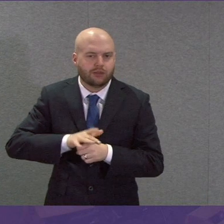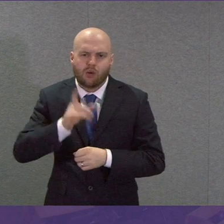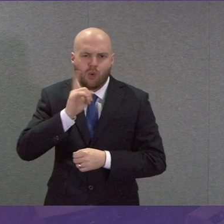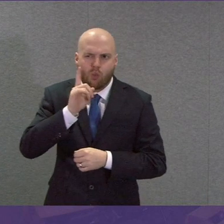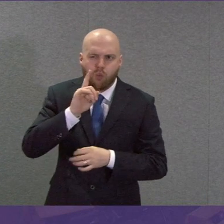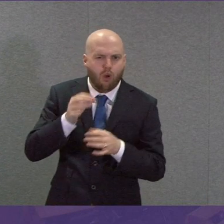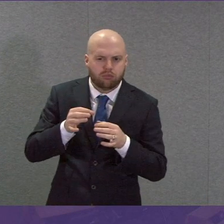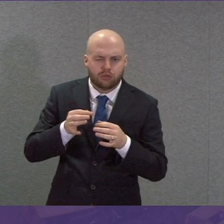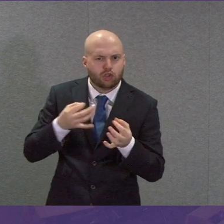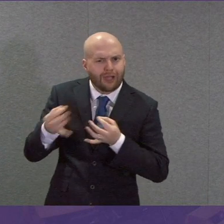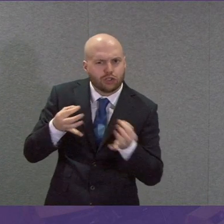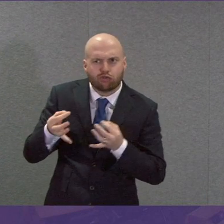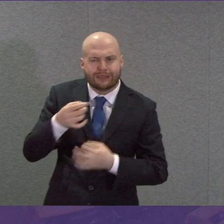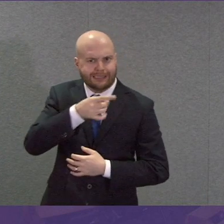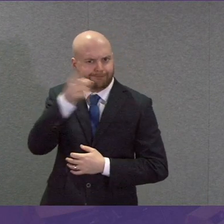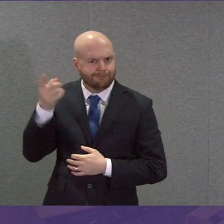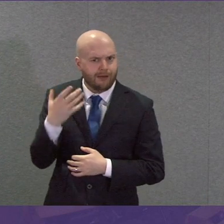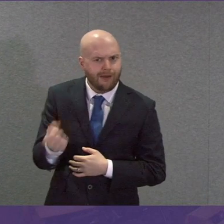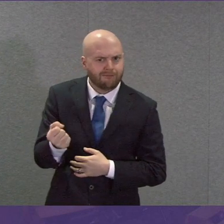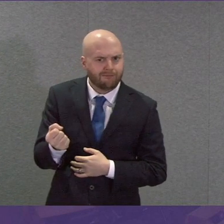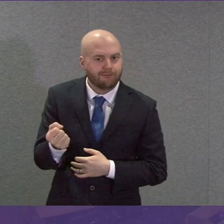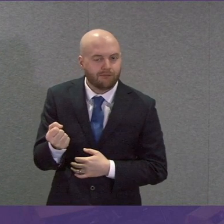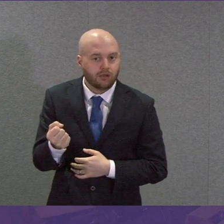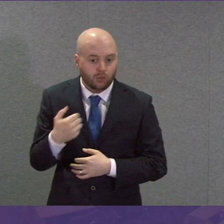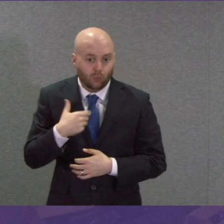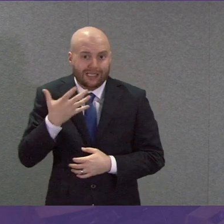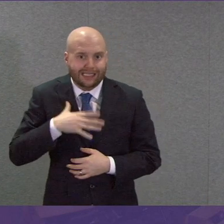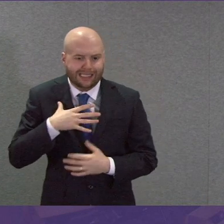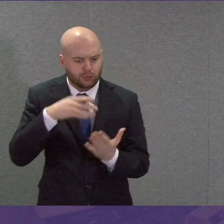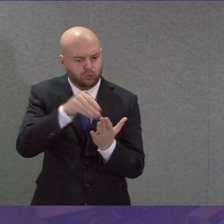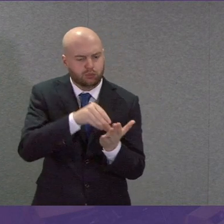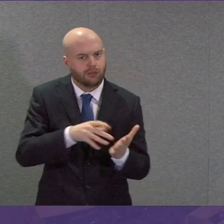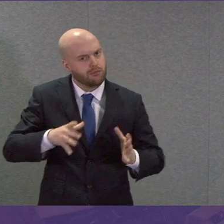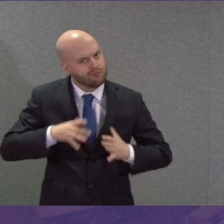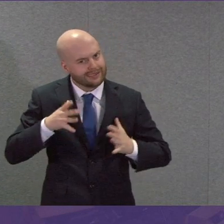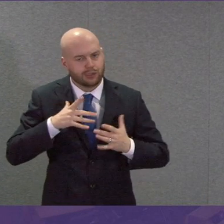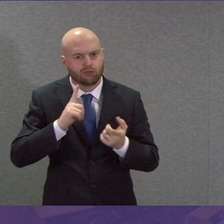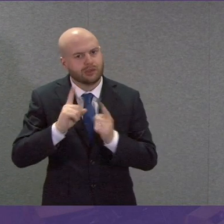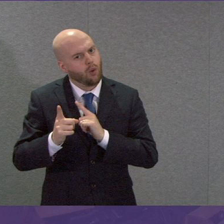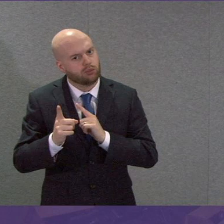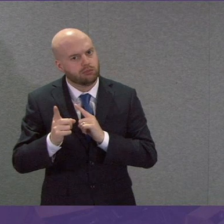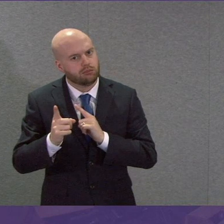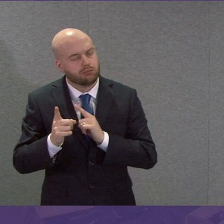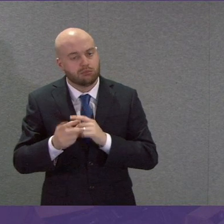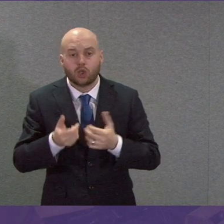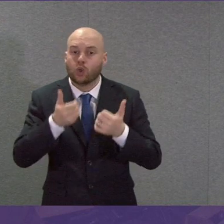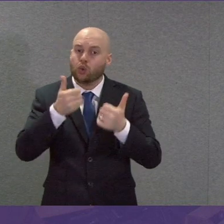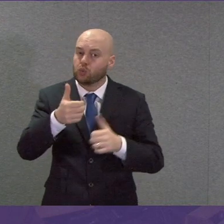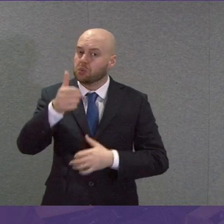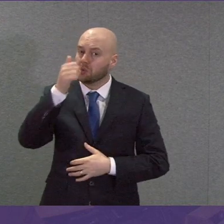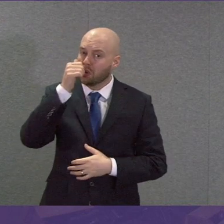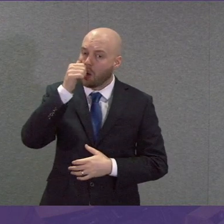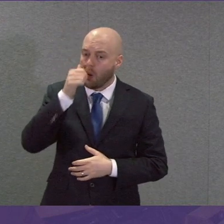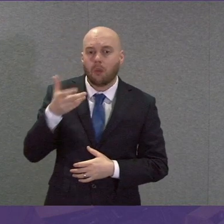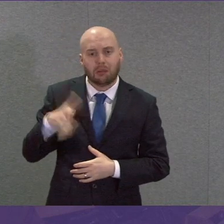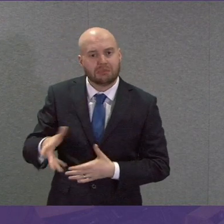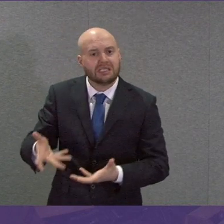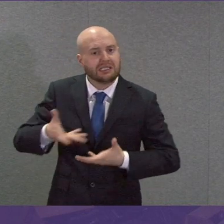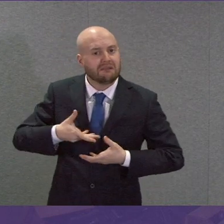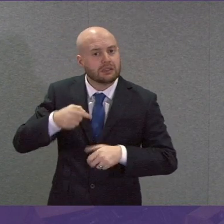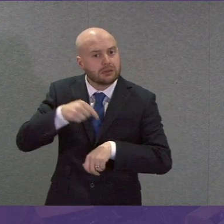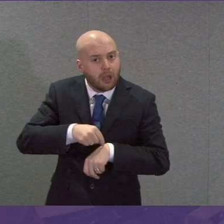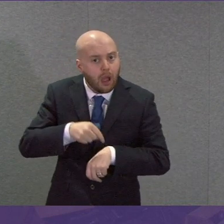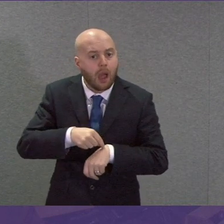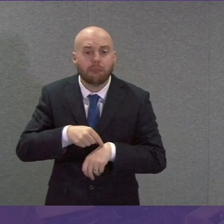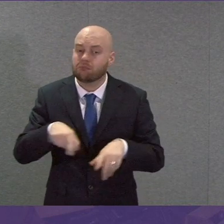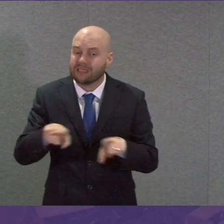that we and others need to put in place to respond to that. It's good to know that that position has been respected, just as we have respected the need